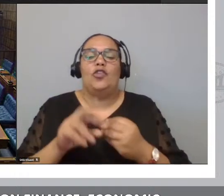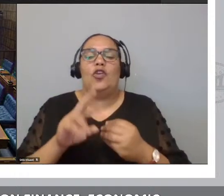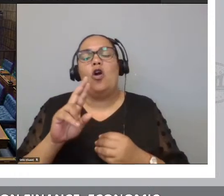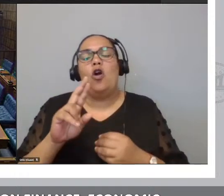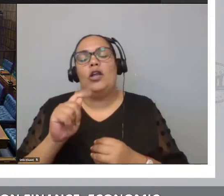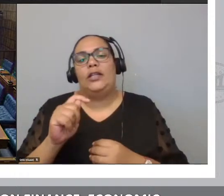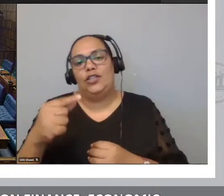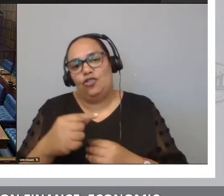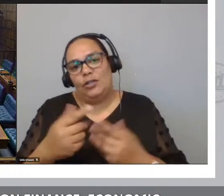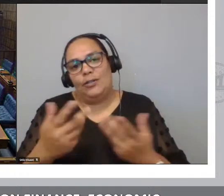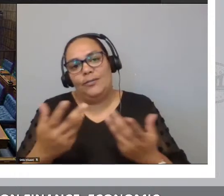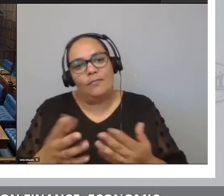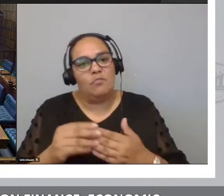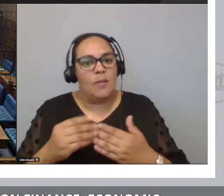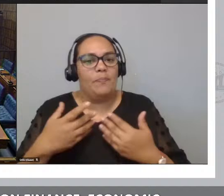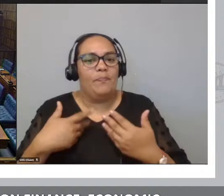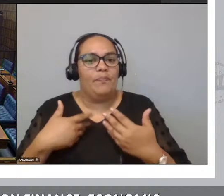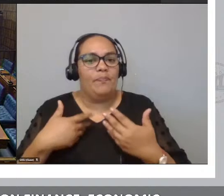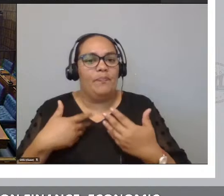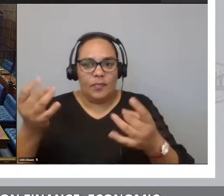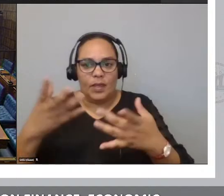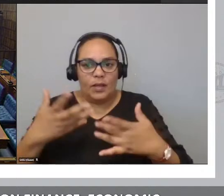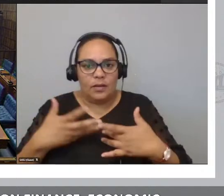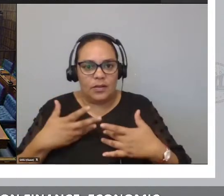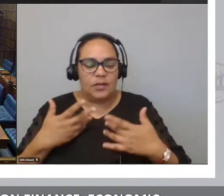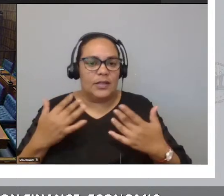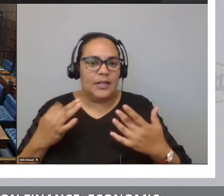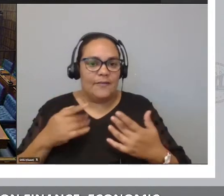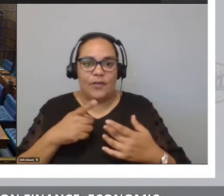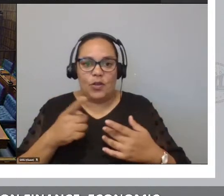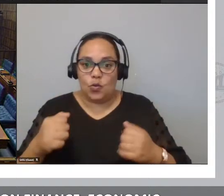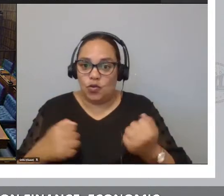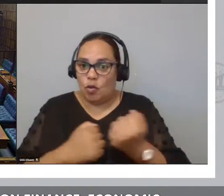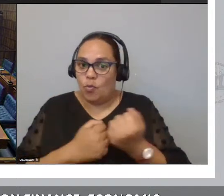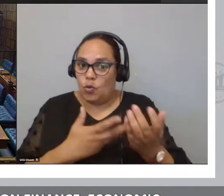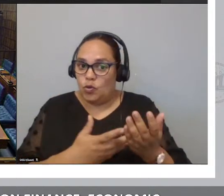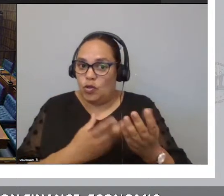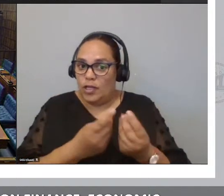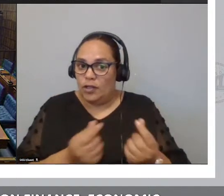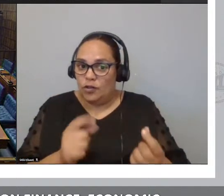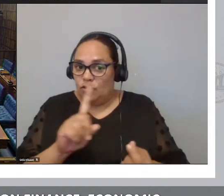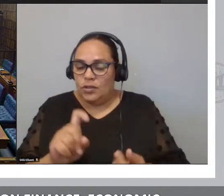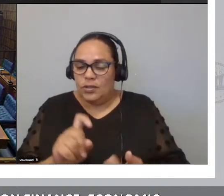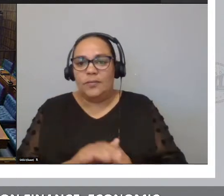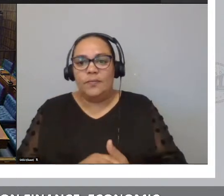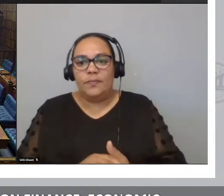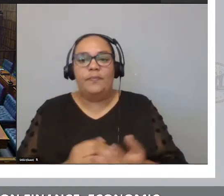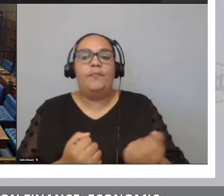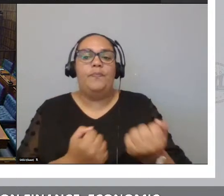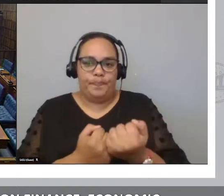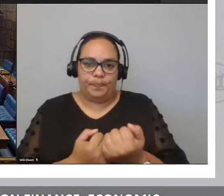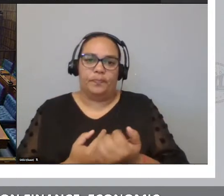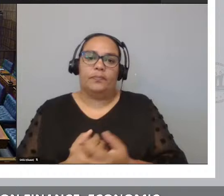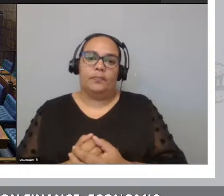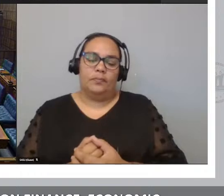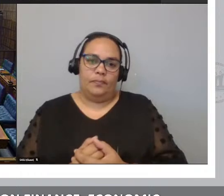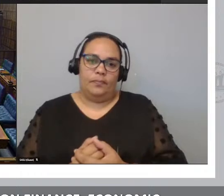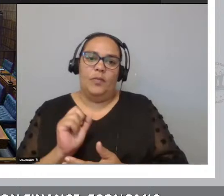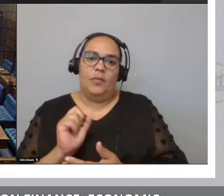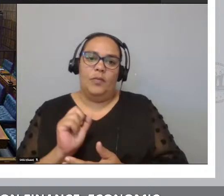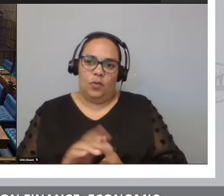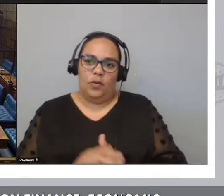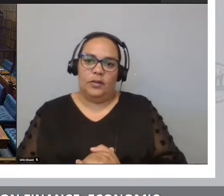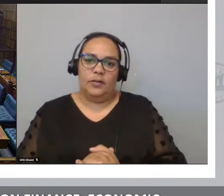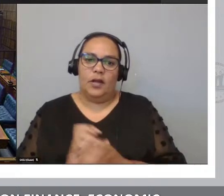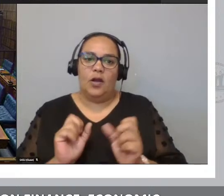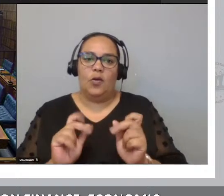um members if I could just get an indication of whether you support those resolutions support okay all